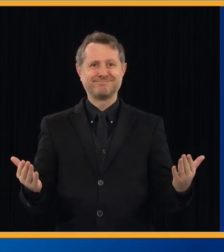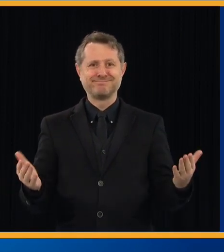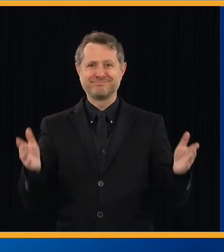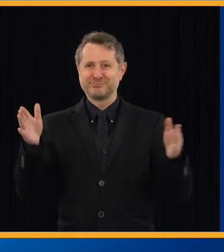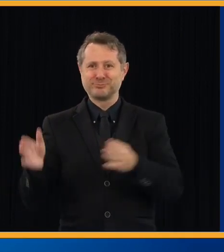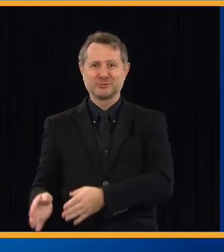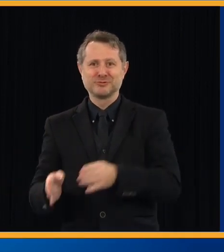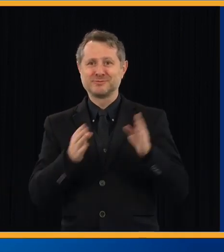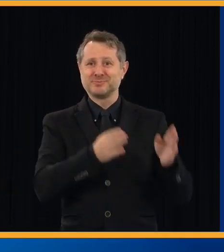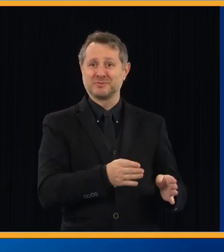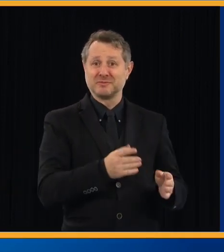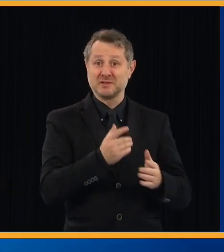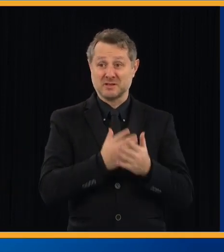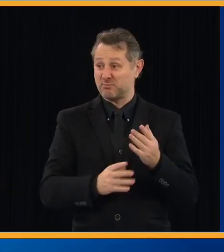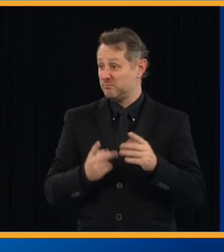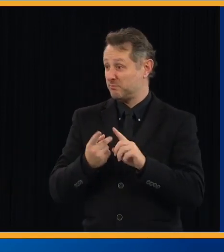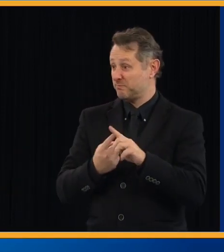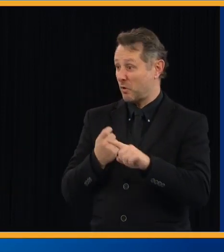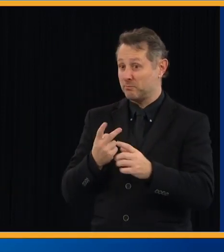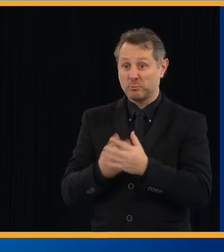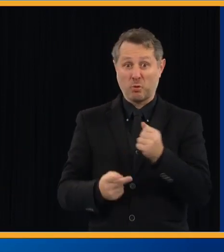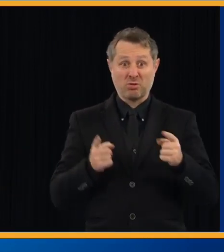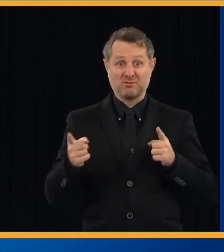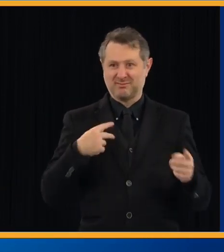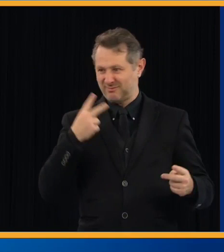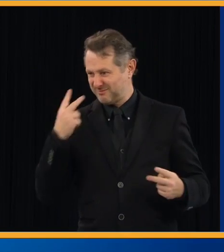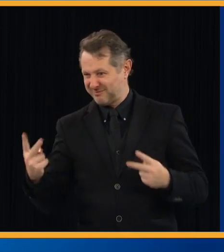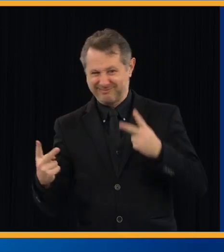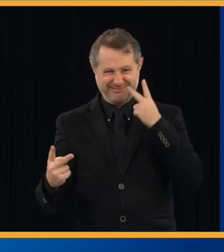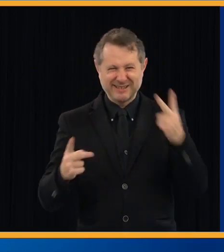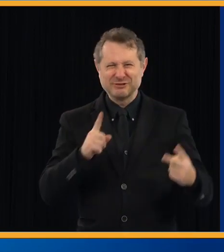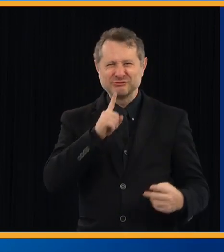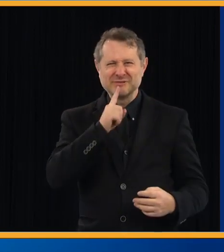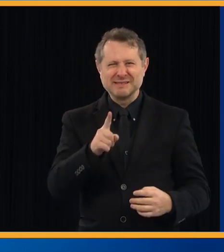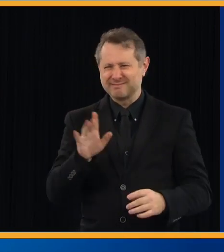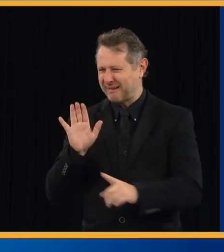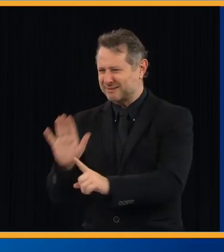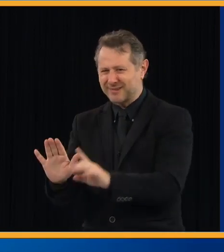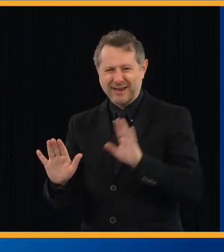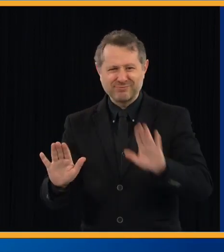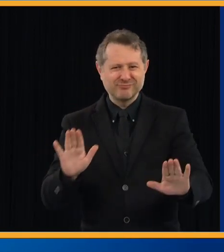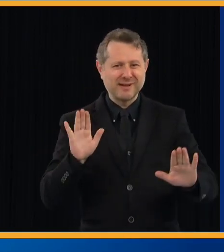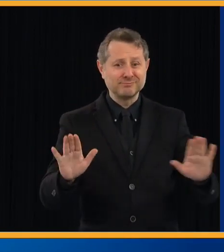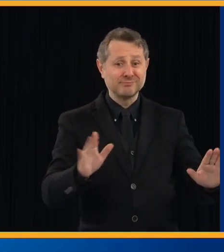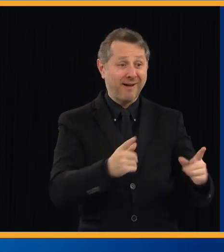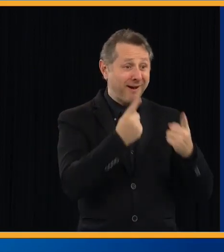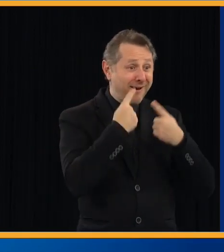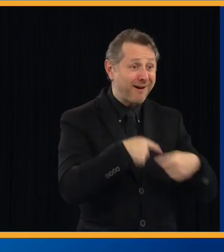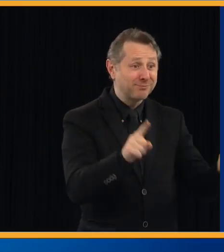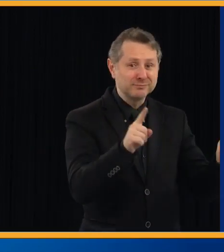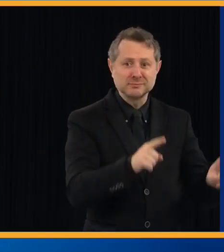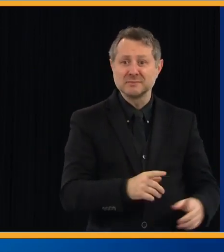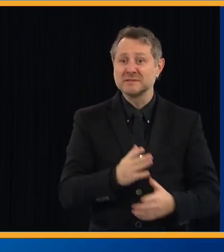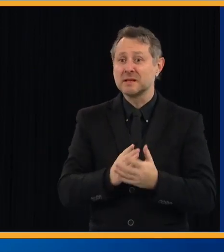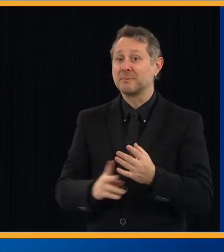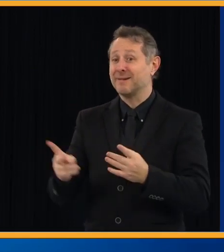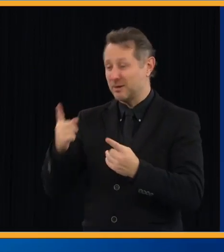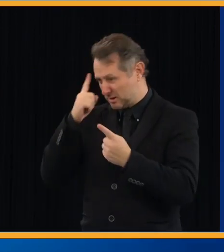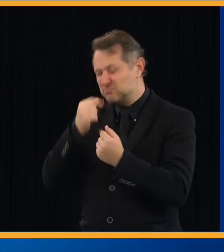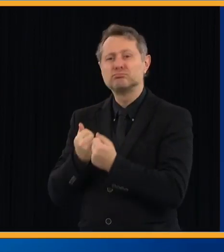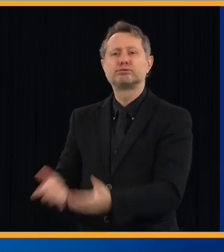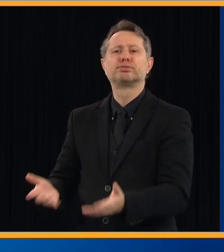ends, everything gets elevated. The strength in people and the weakness in people, the beauty in